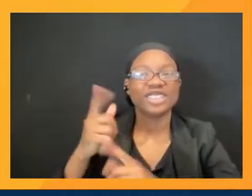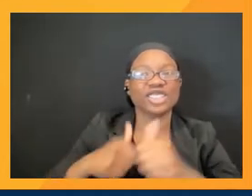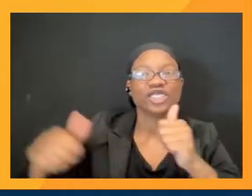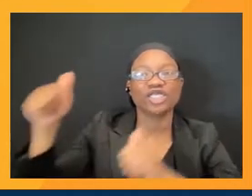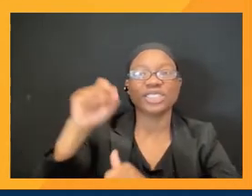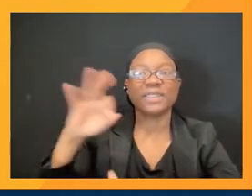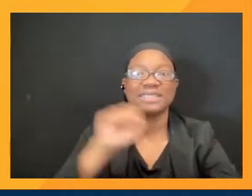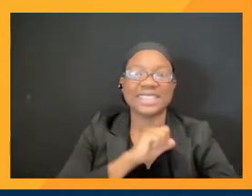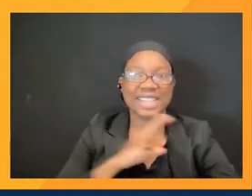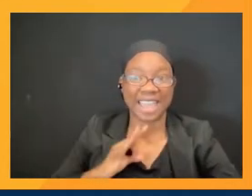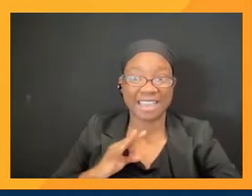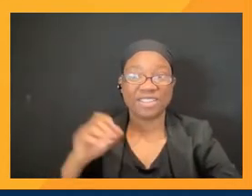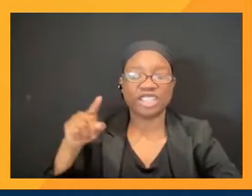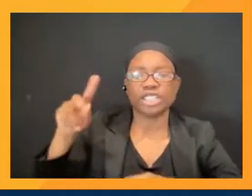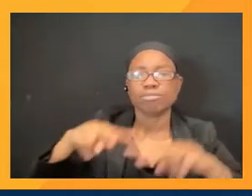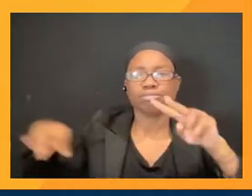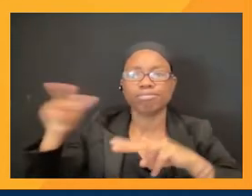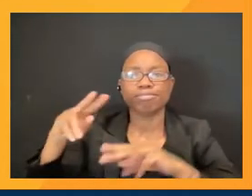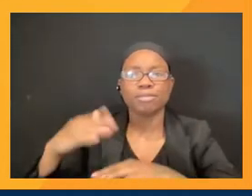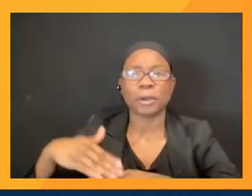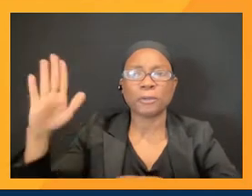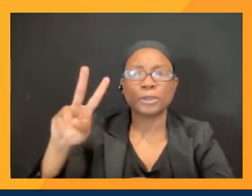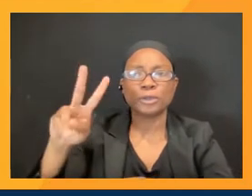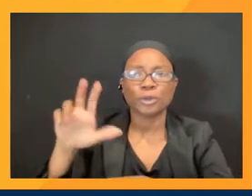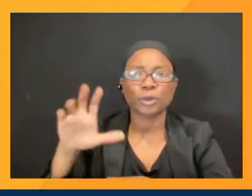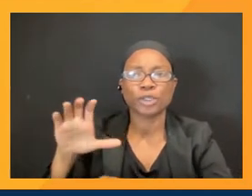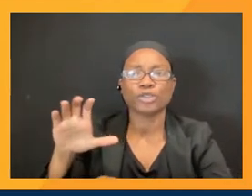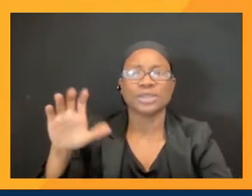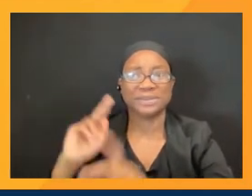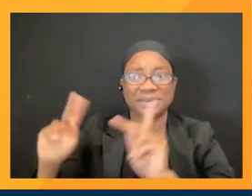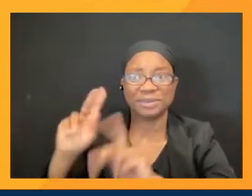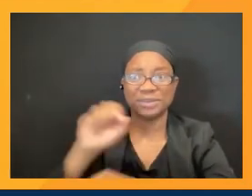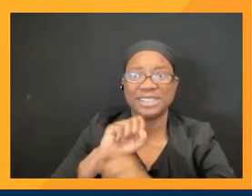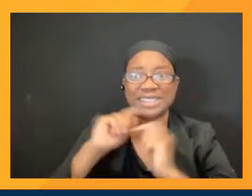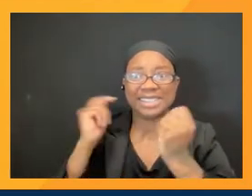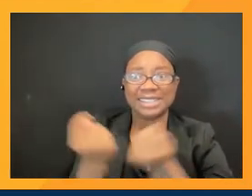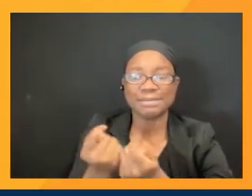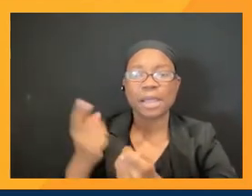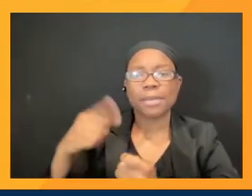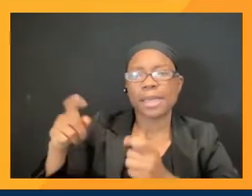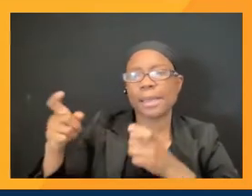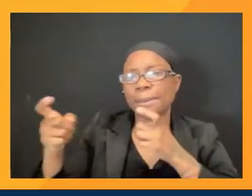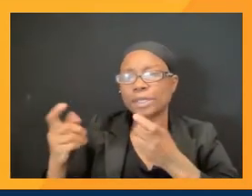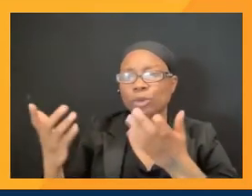thoughts, comments, and questions about this topic through this discussion on Twitter using the hashtag